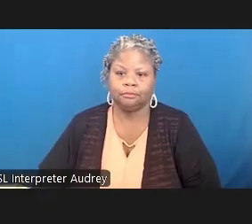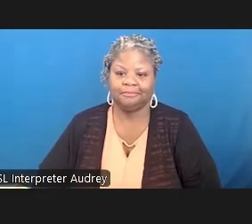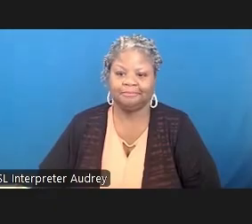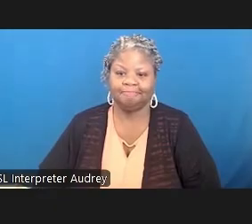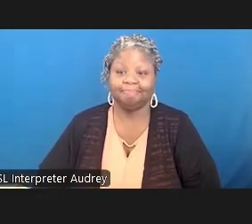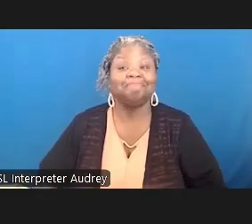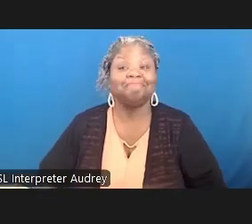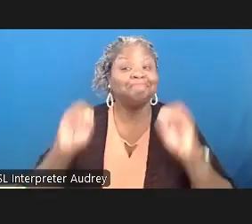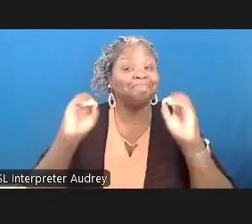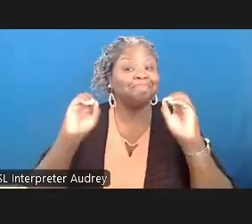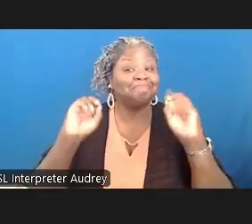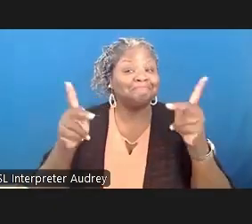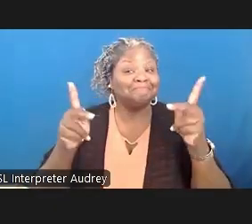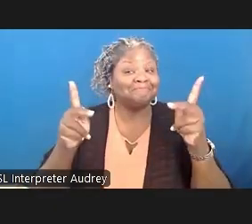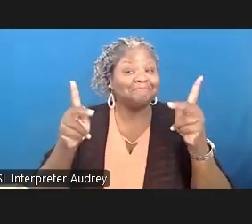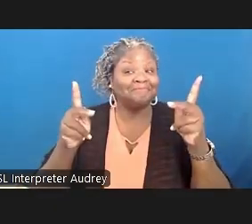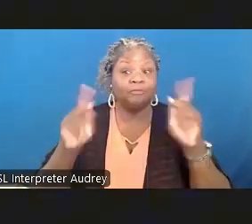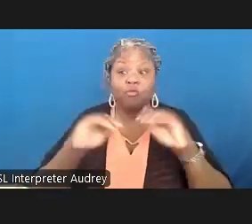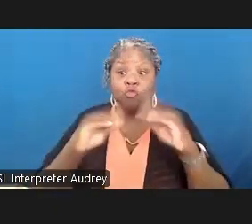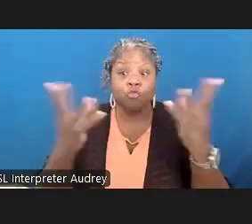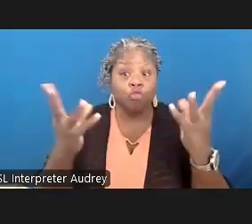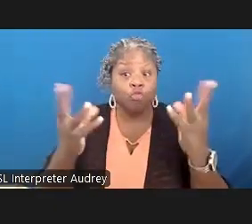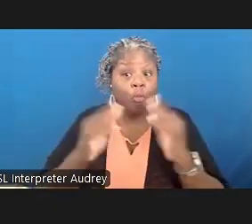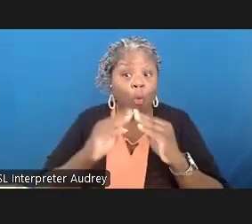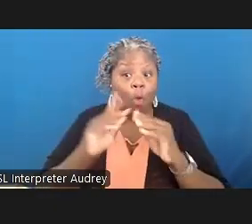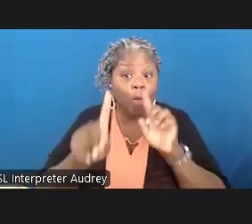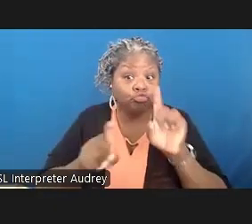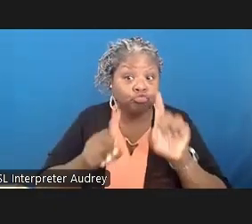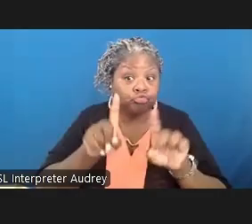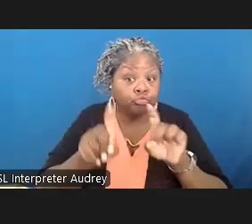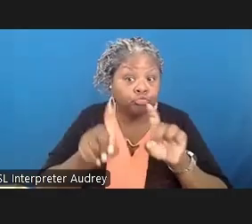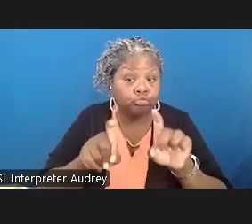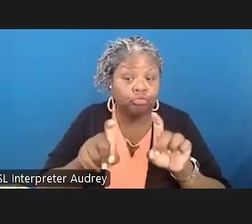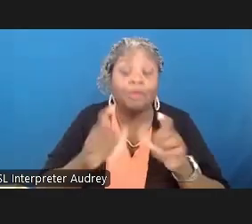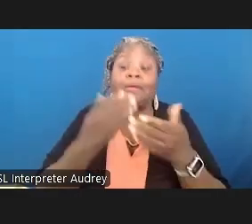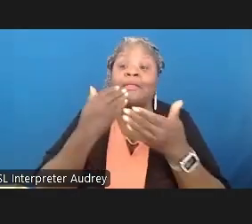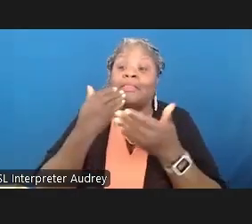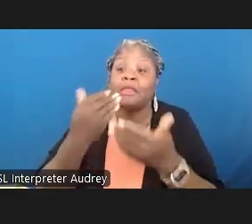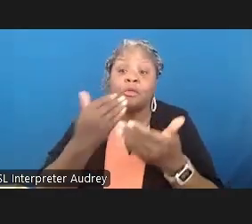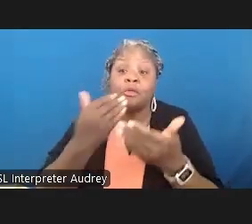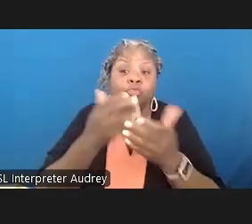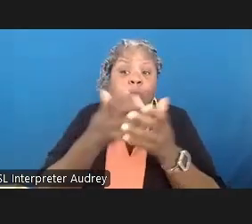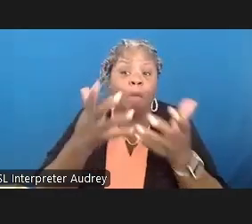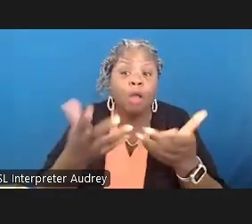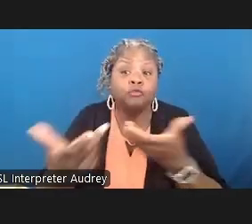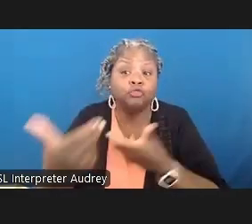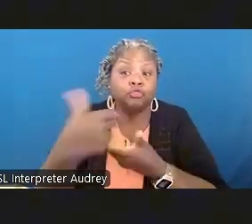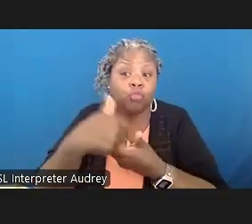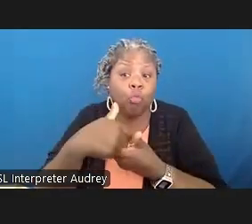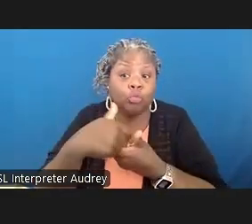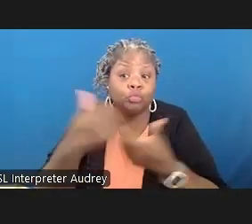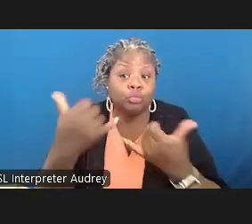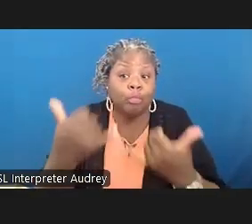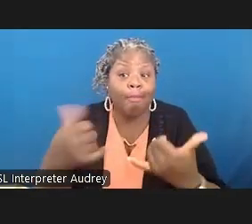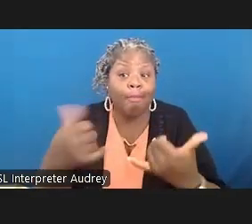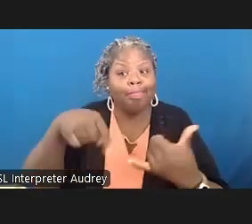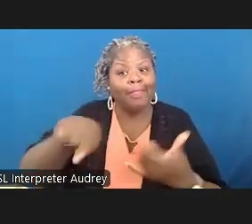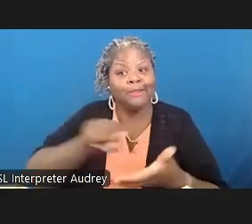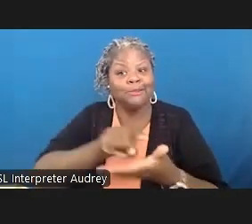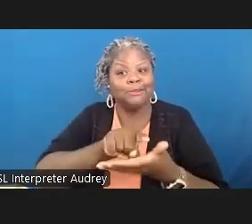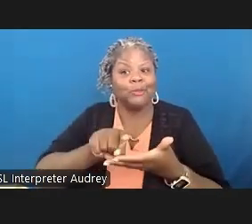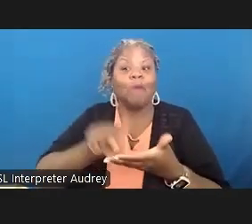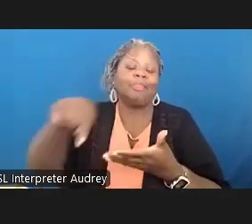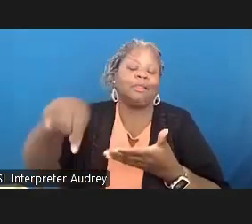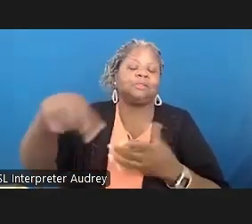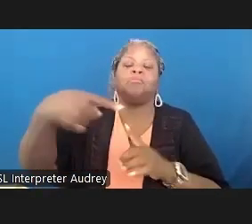All right. Well, if there are no more questions, I want to thank you very much for joining us for this week's or this